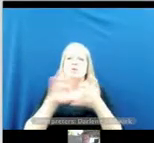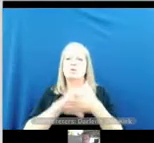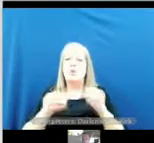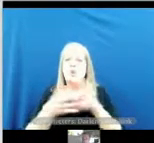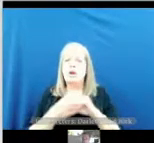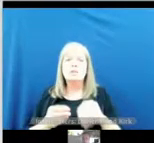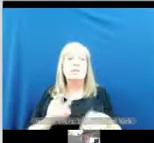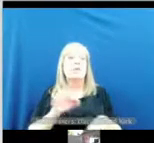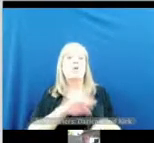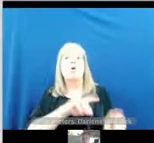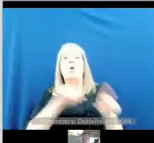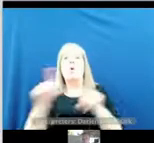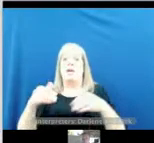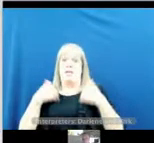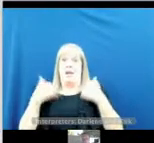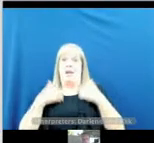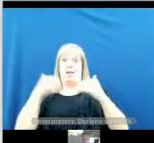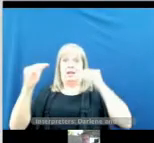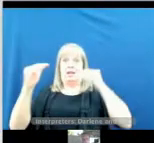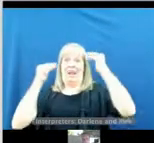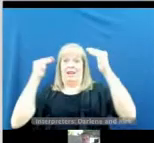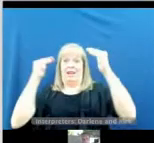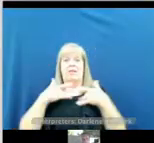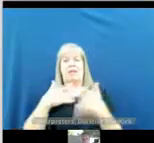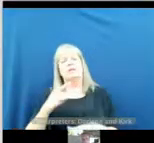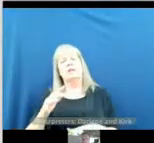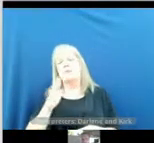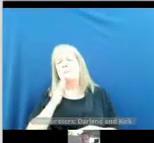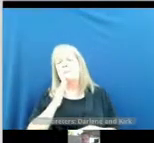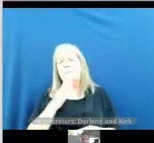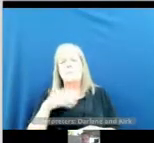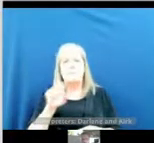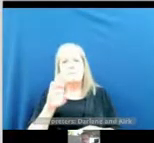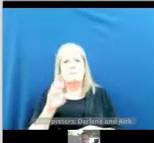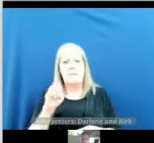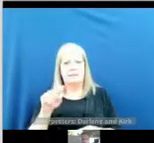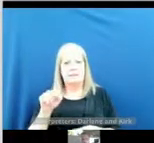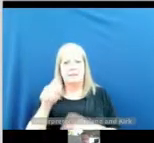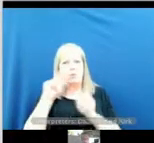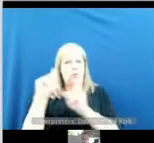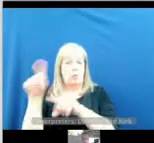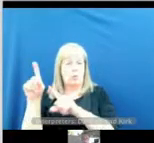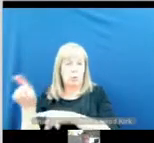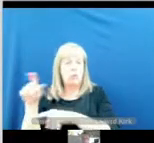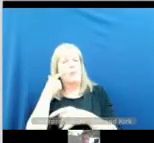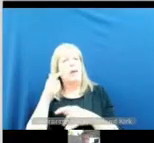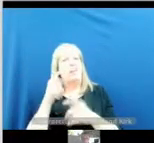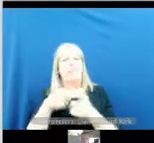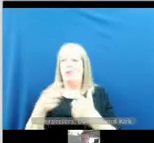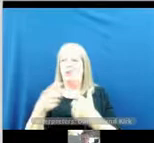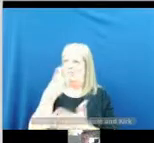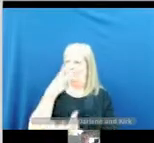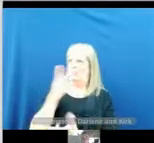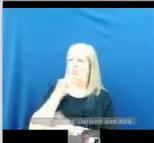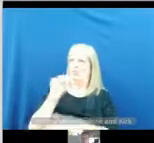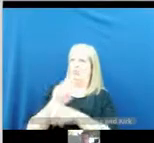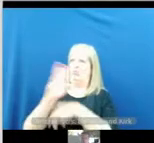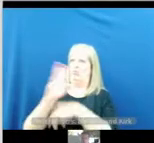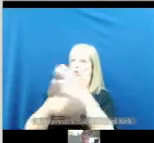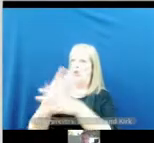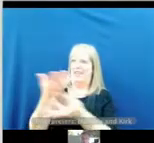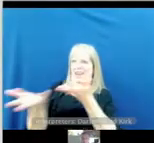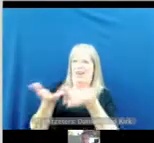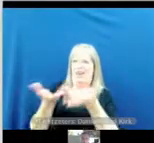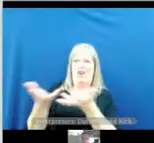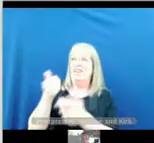are really some of the absolute best events to go to because you get the real deal. You hear it directly from the teens